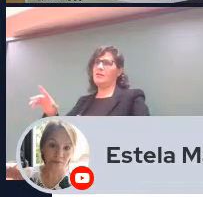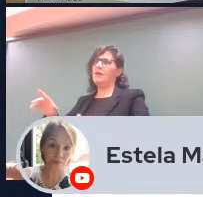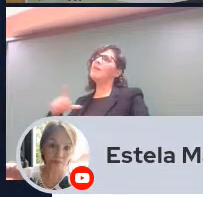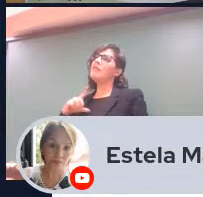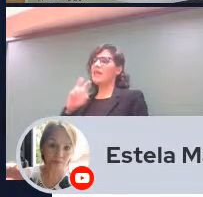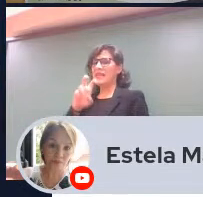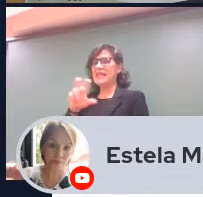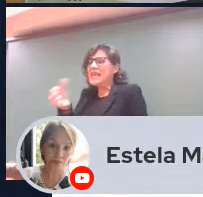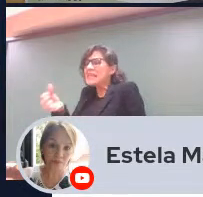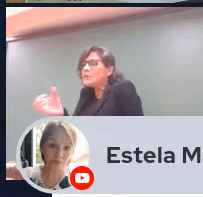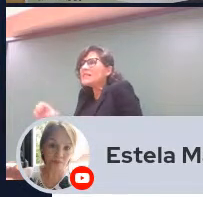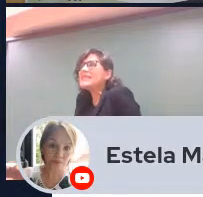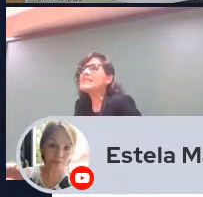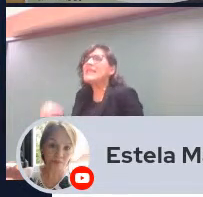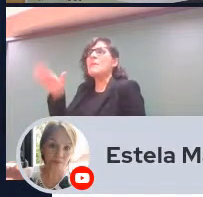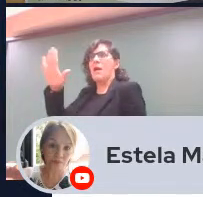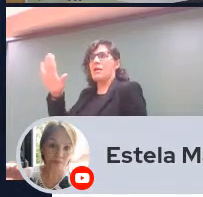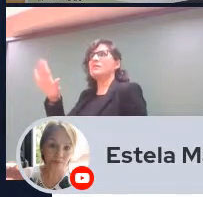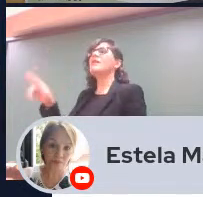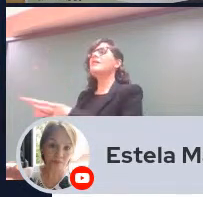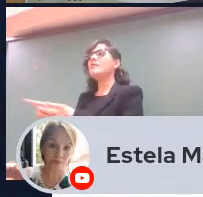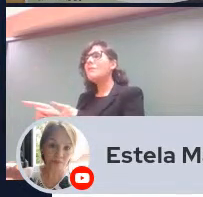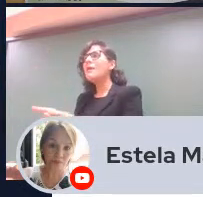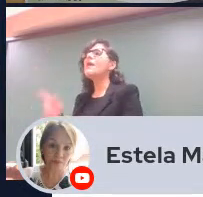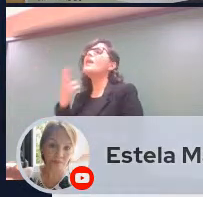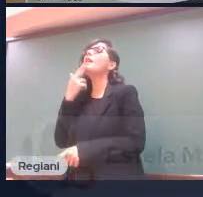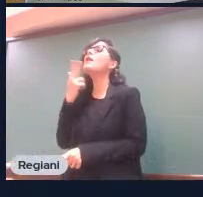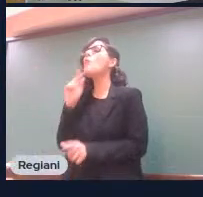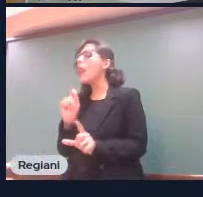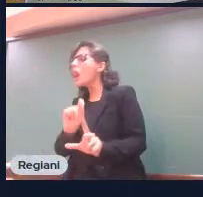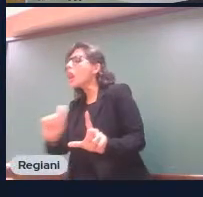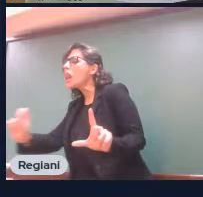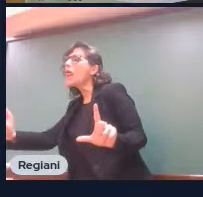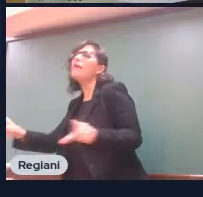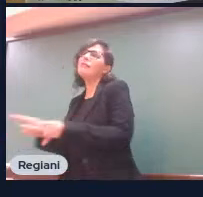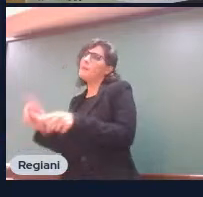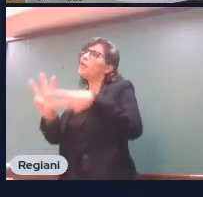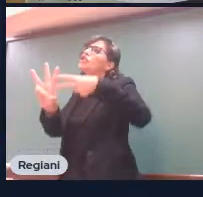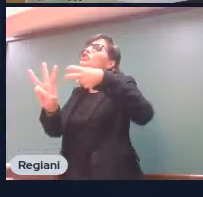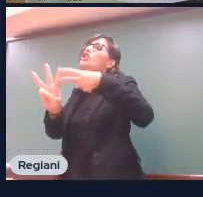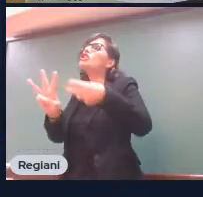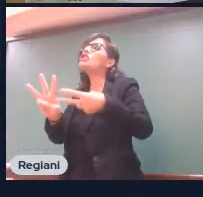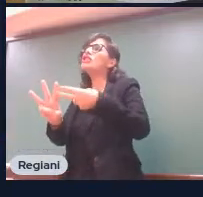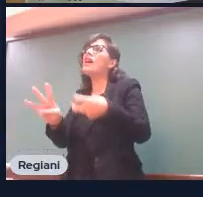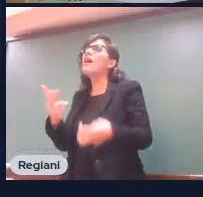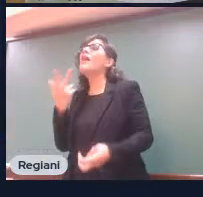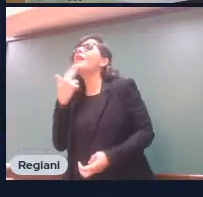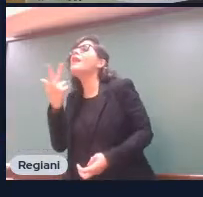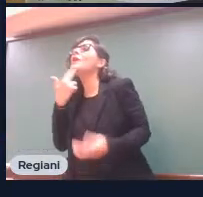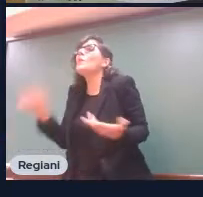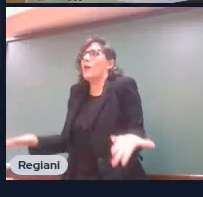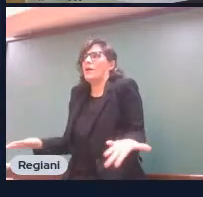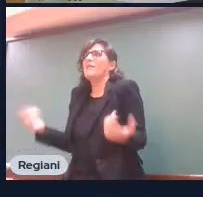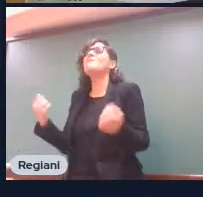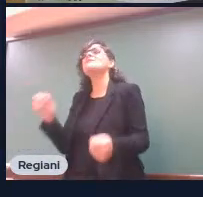560, e envolve línguas indígenas. E Latinlex não iria representar